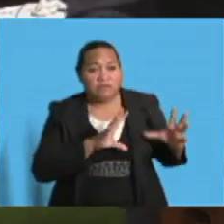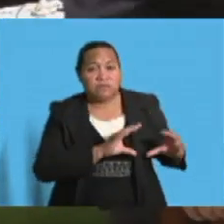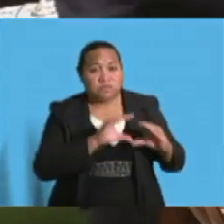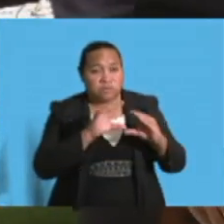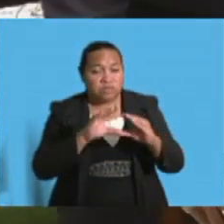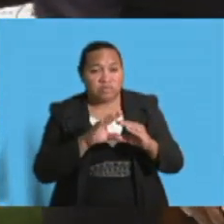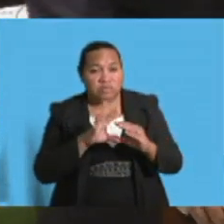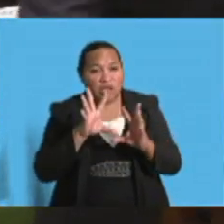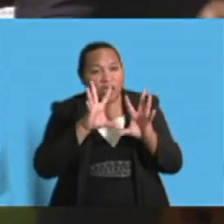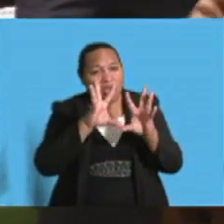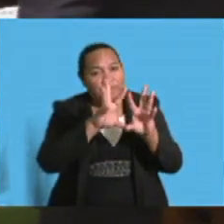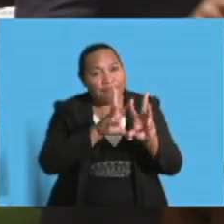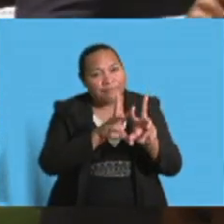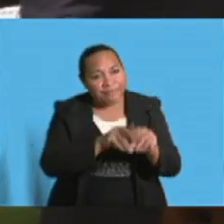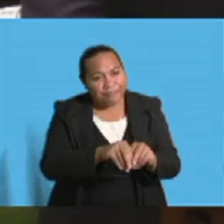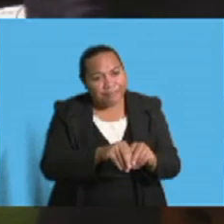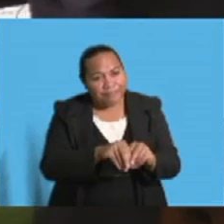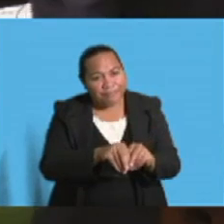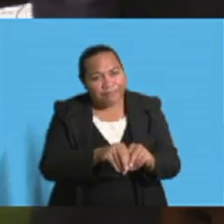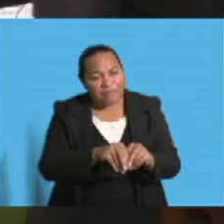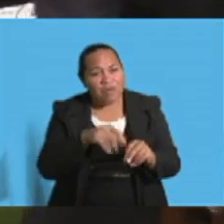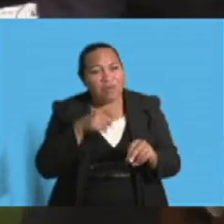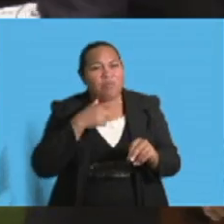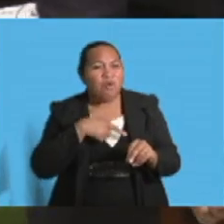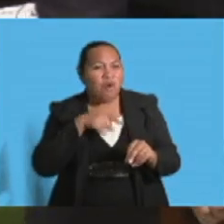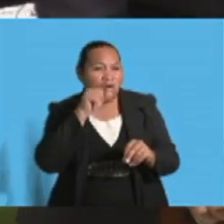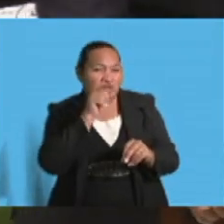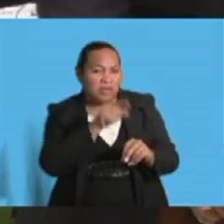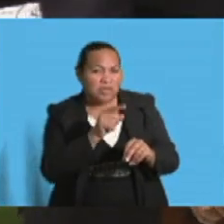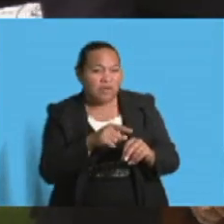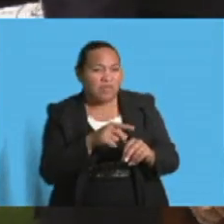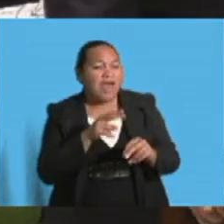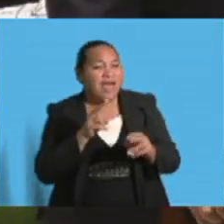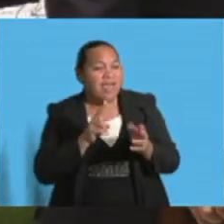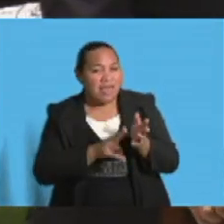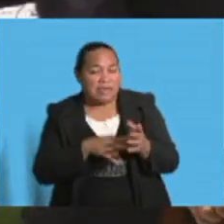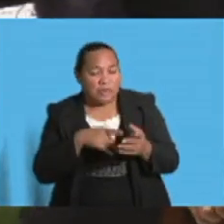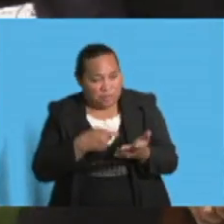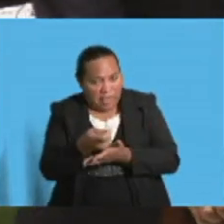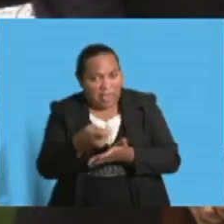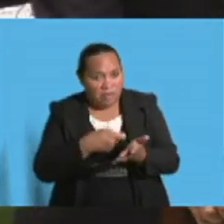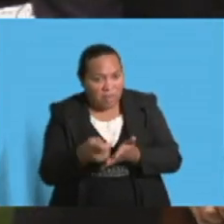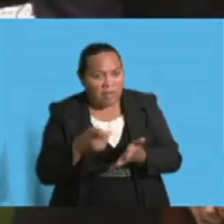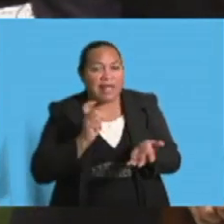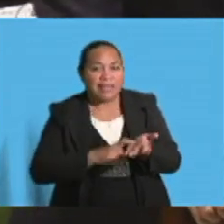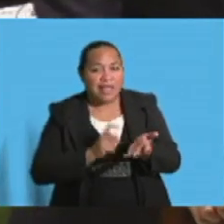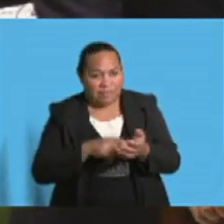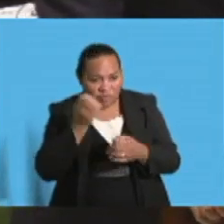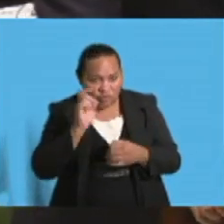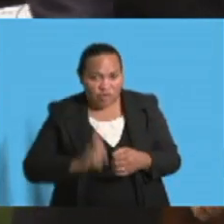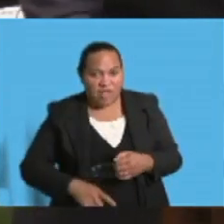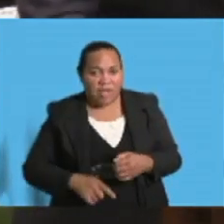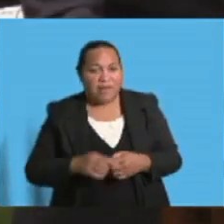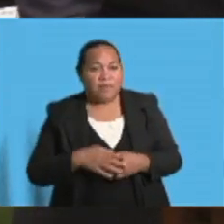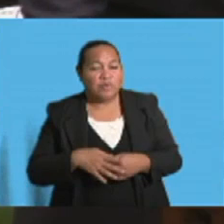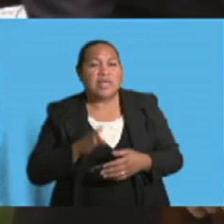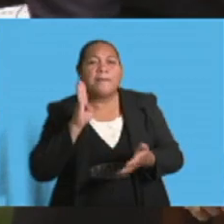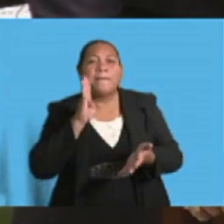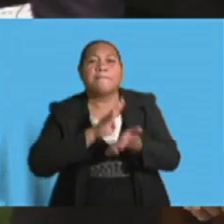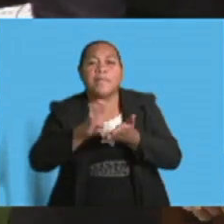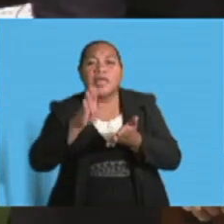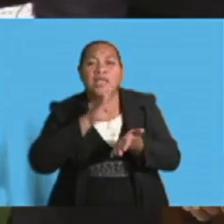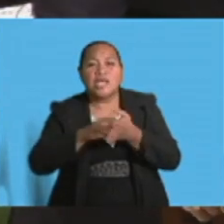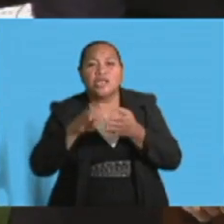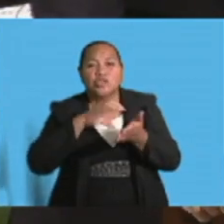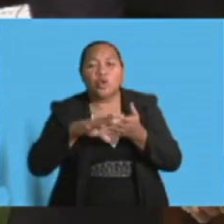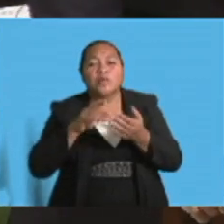chewed up in the single largest financial scandal that we're still paying for today. The fact is almost $1 billion has been